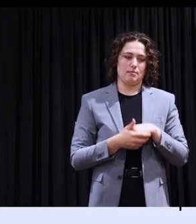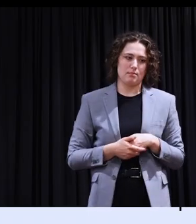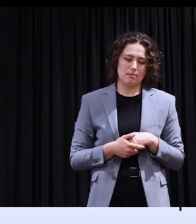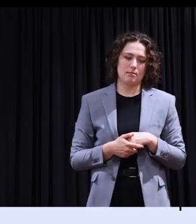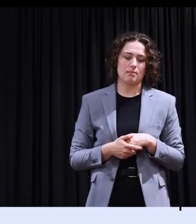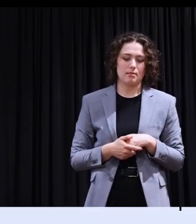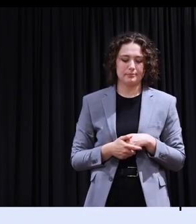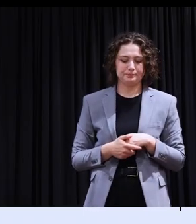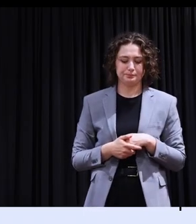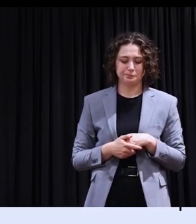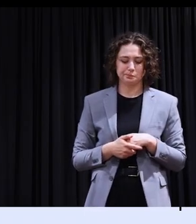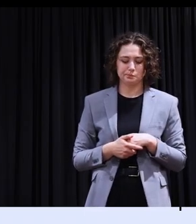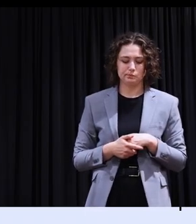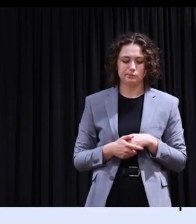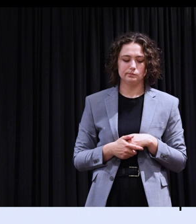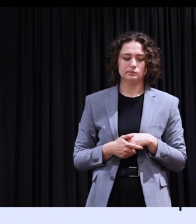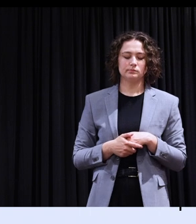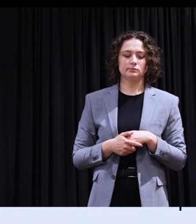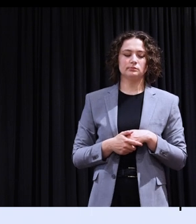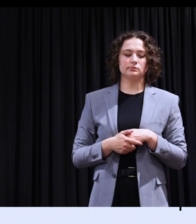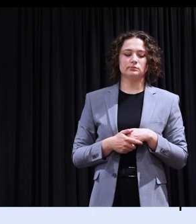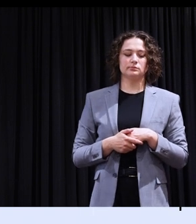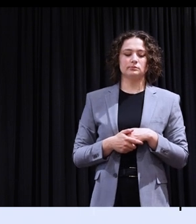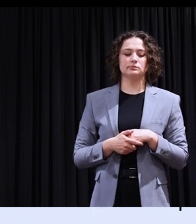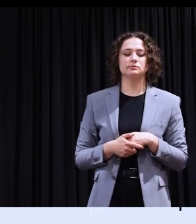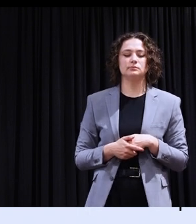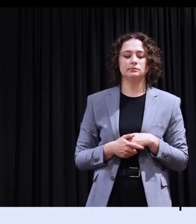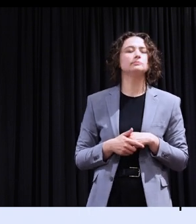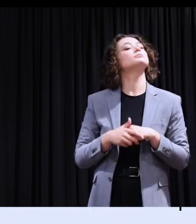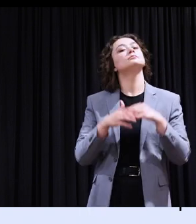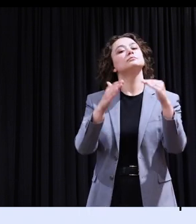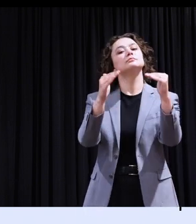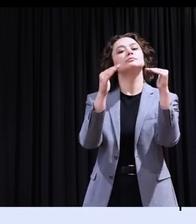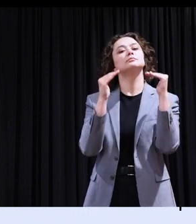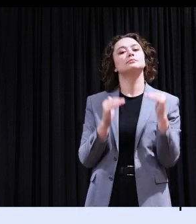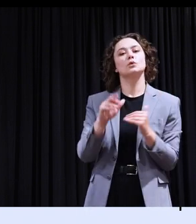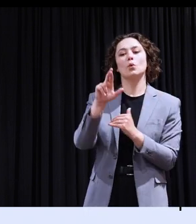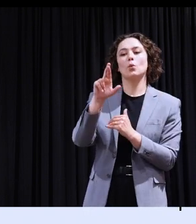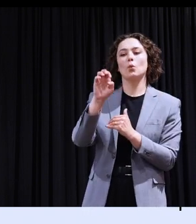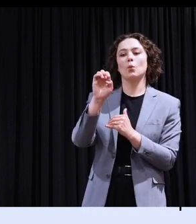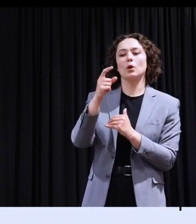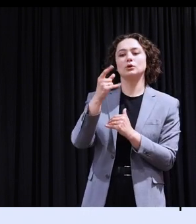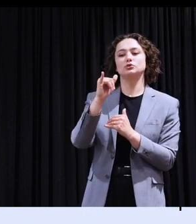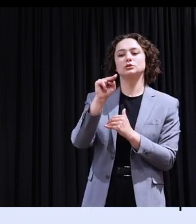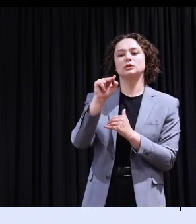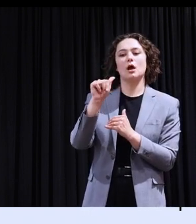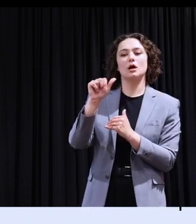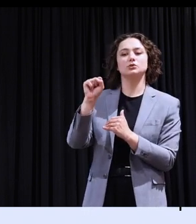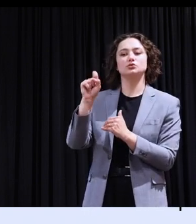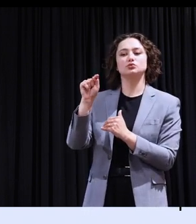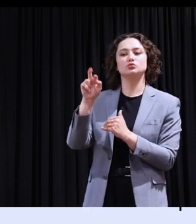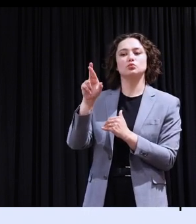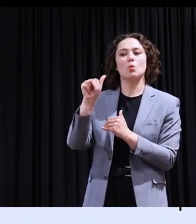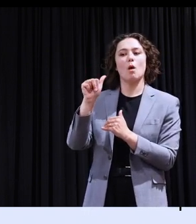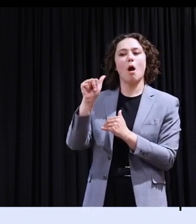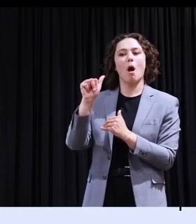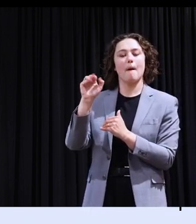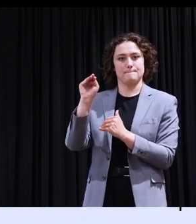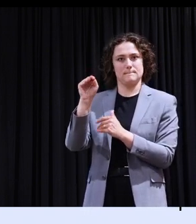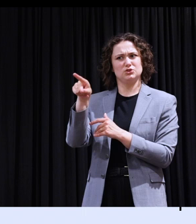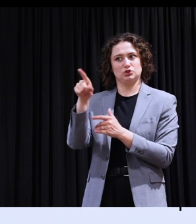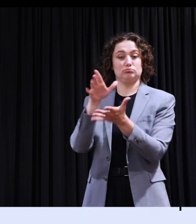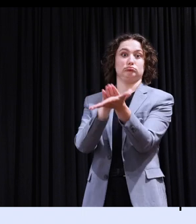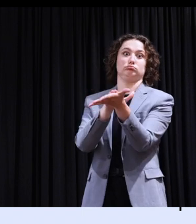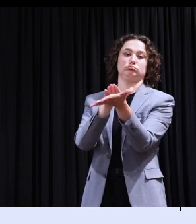Next, I'd like to give a shout out to Regina Strong, who is our environmental justice public advocate. Her and her team put together the